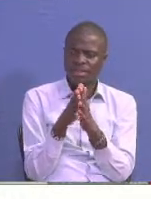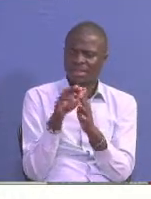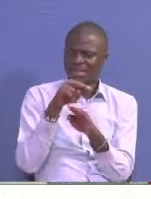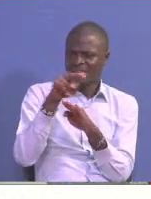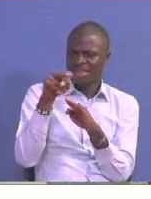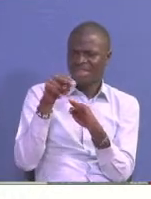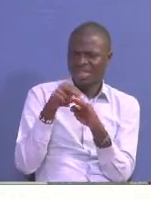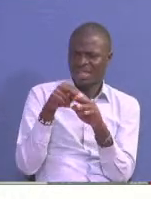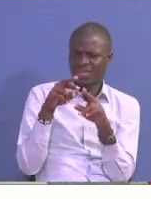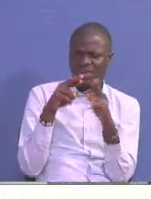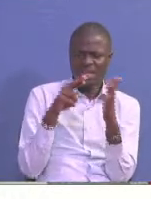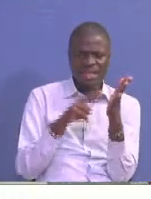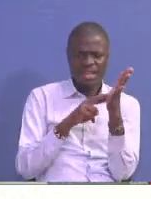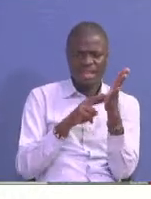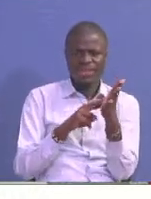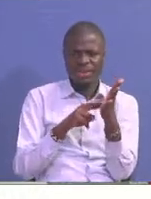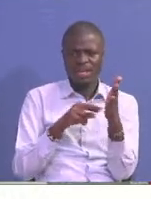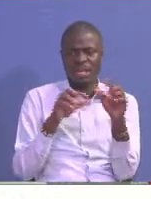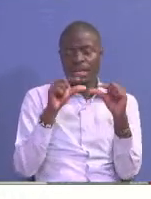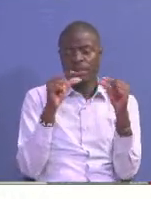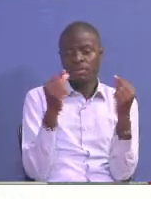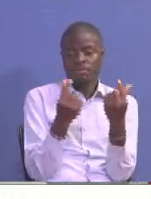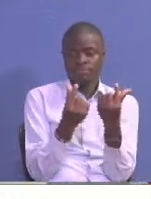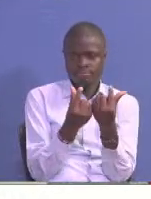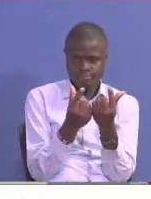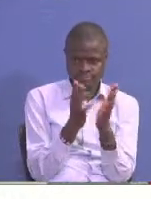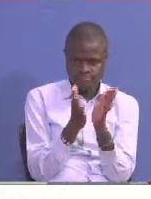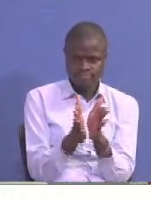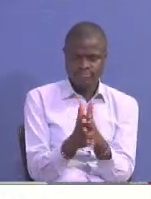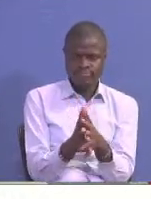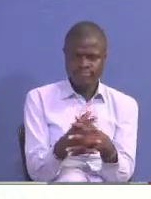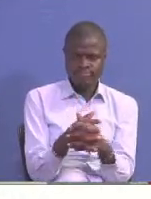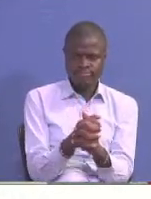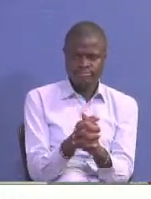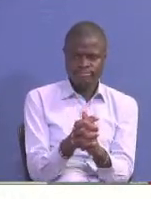nationally, regionally, and globally?